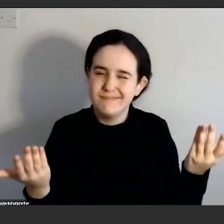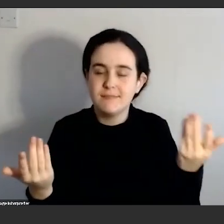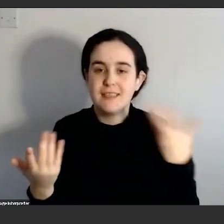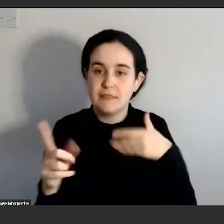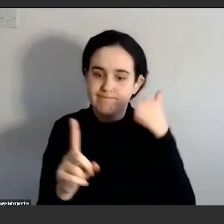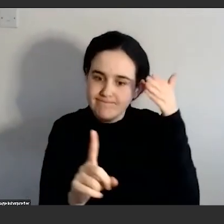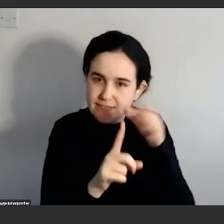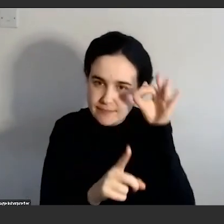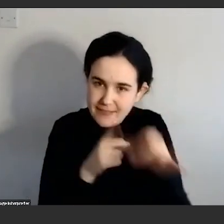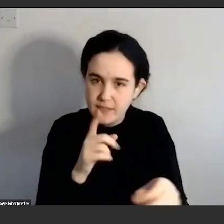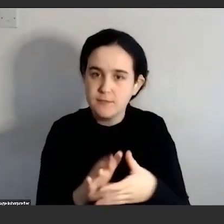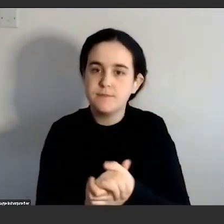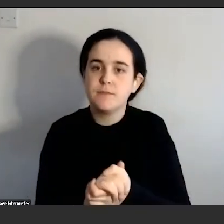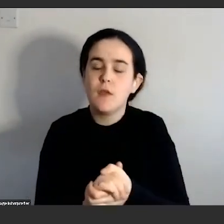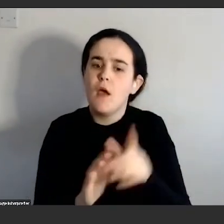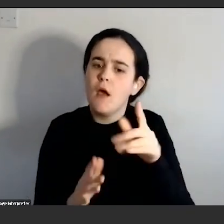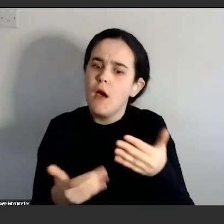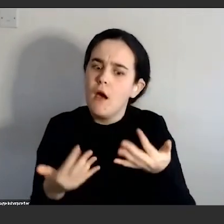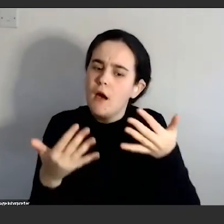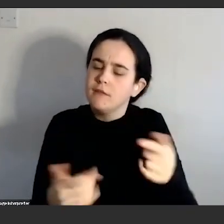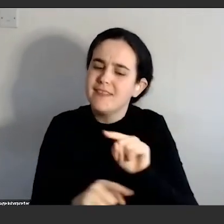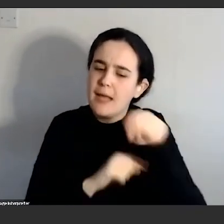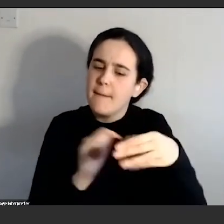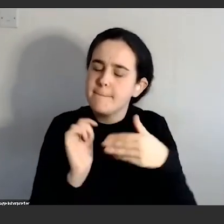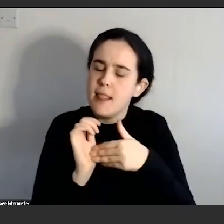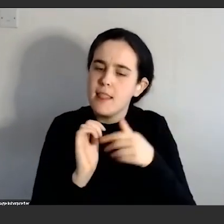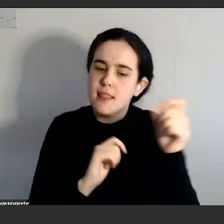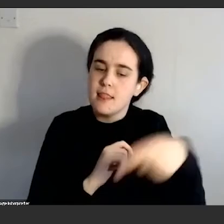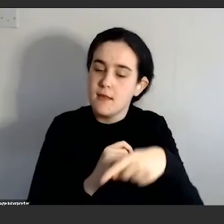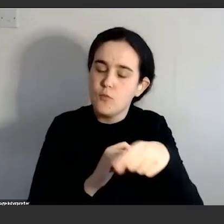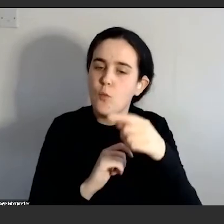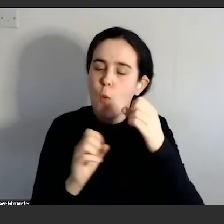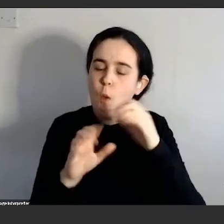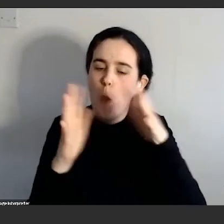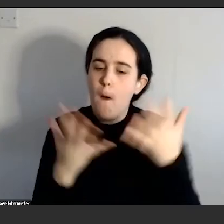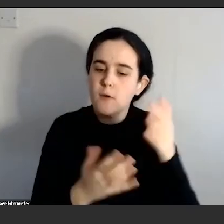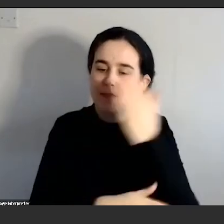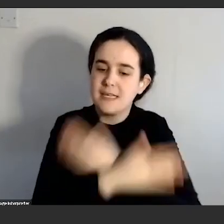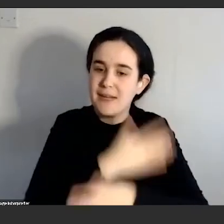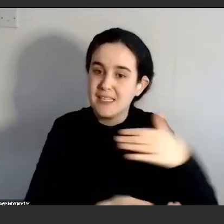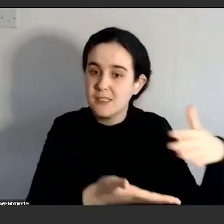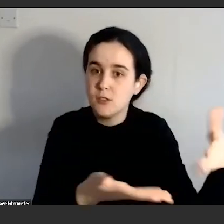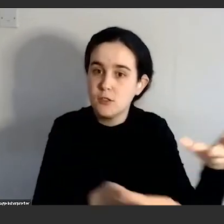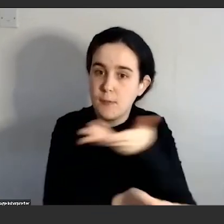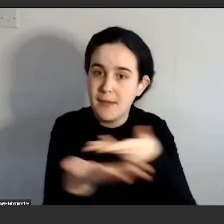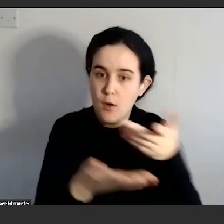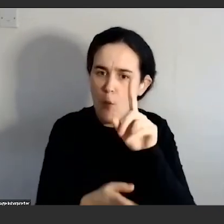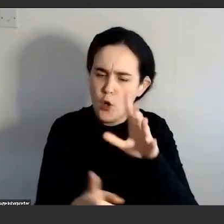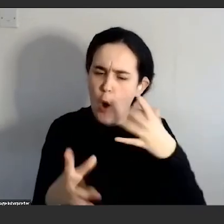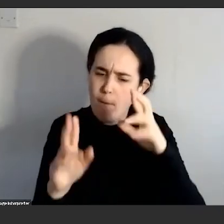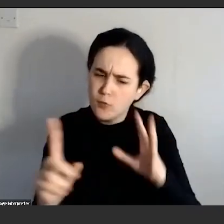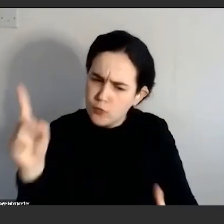all. Those are the aspects that, if included from the beginning in the design and in the discussion and the implementation of